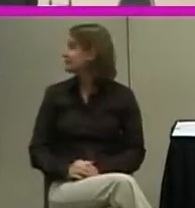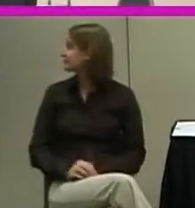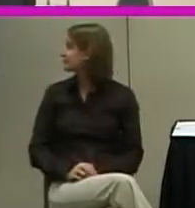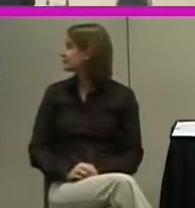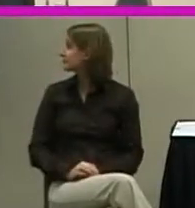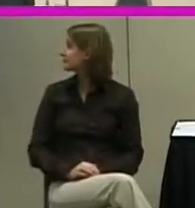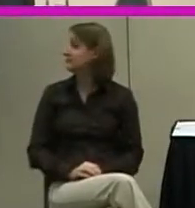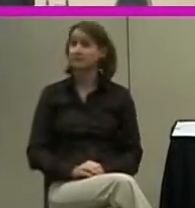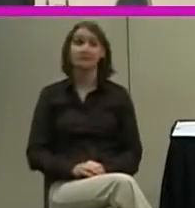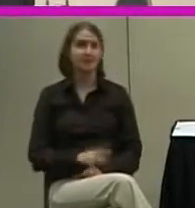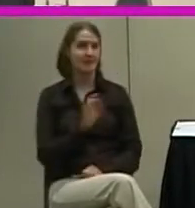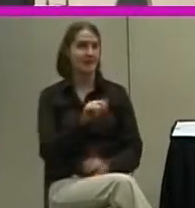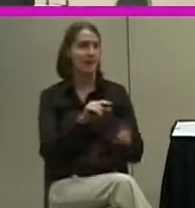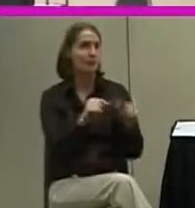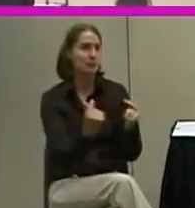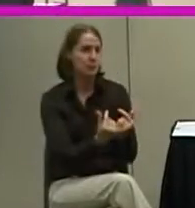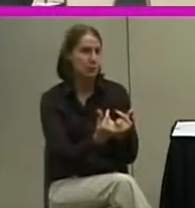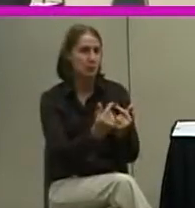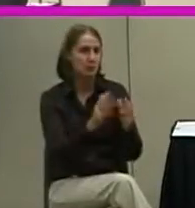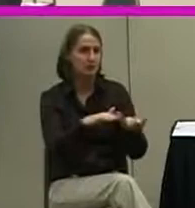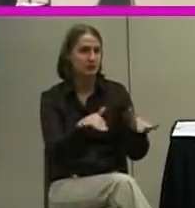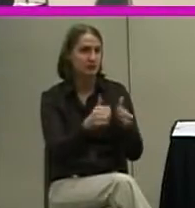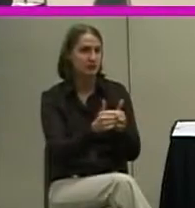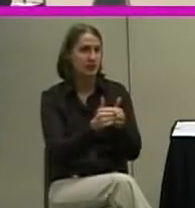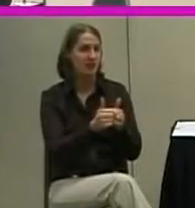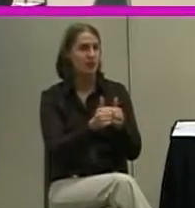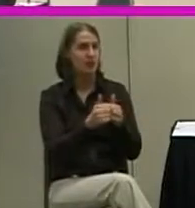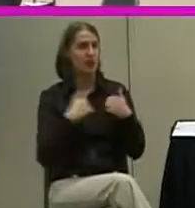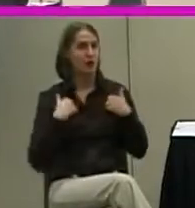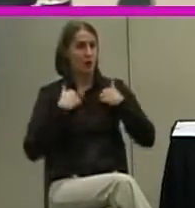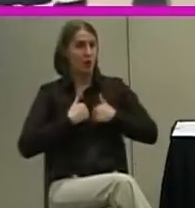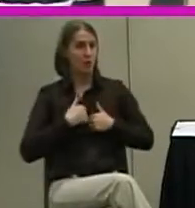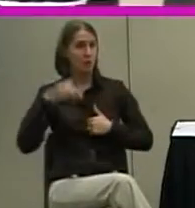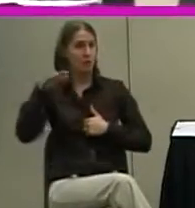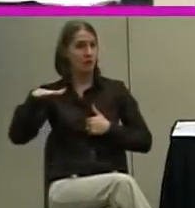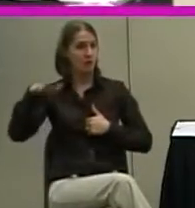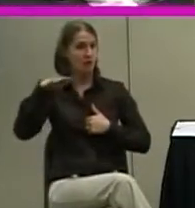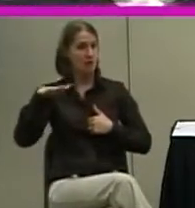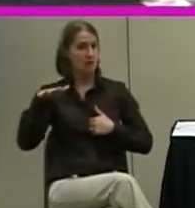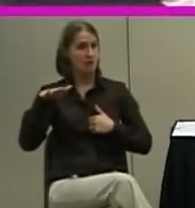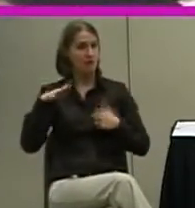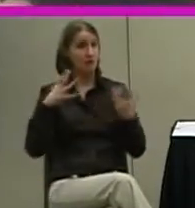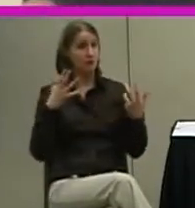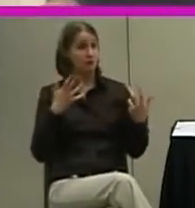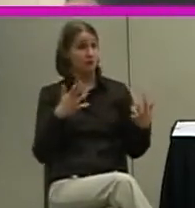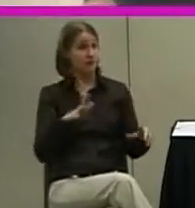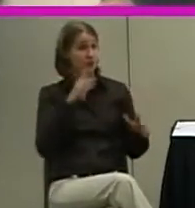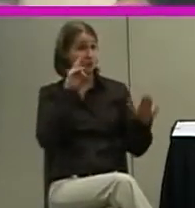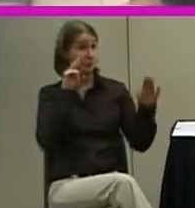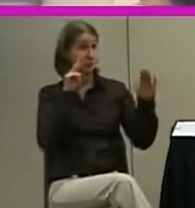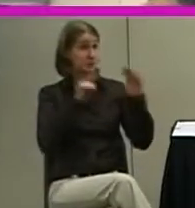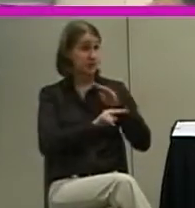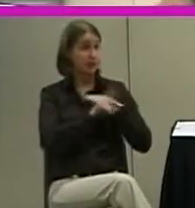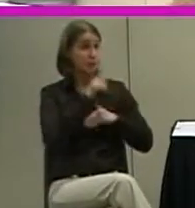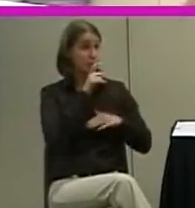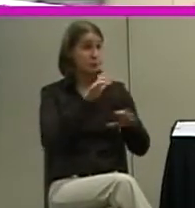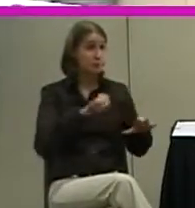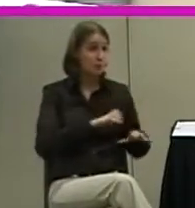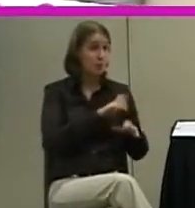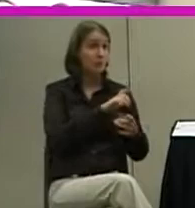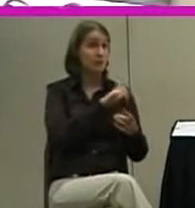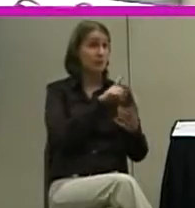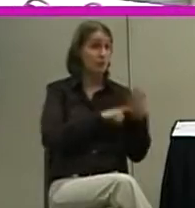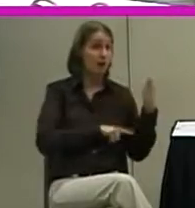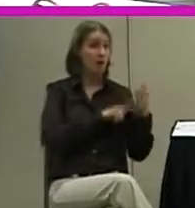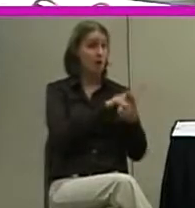these kids together, the coat area. And once you predict who's doing what, when and